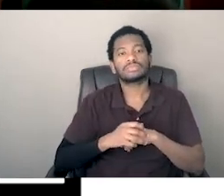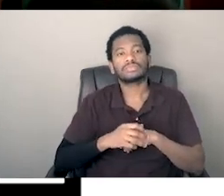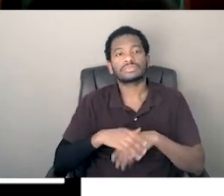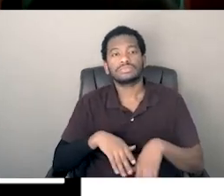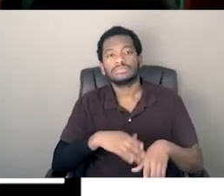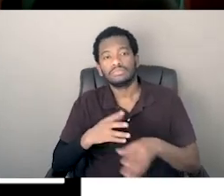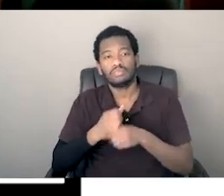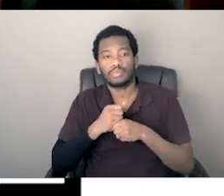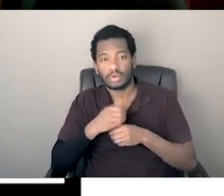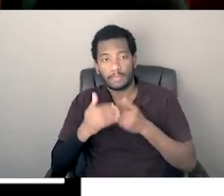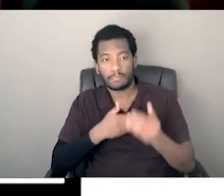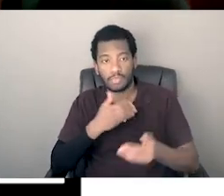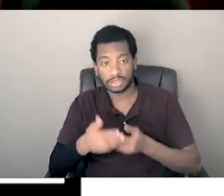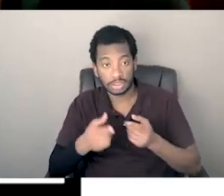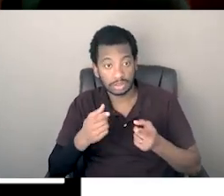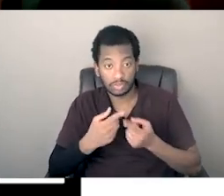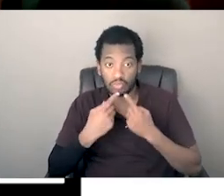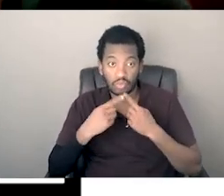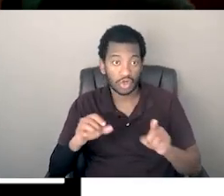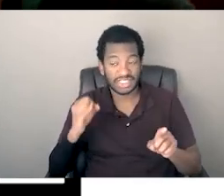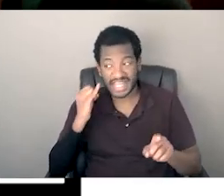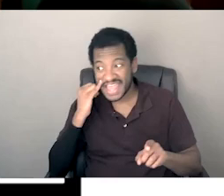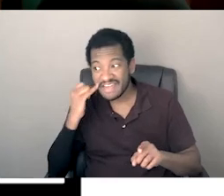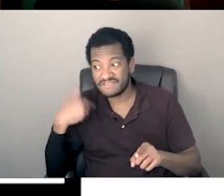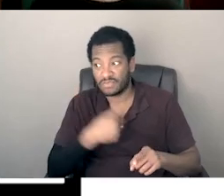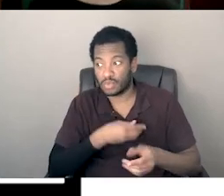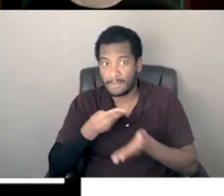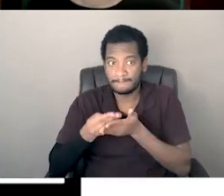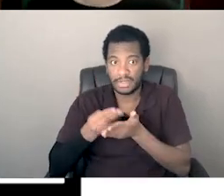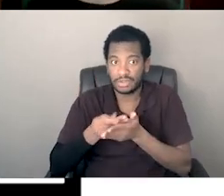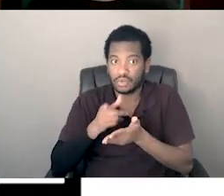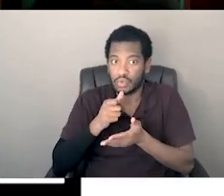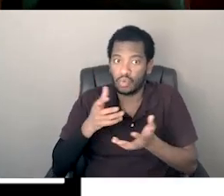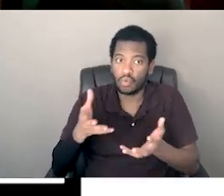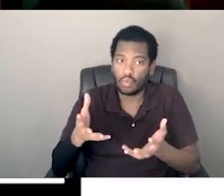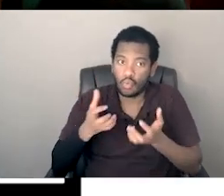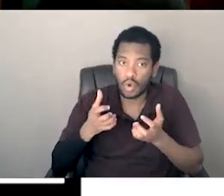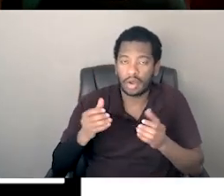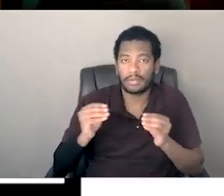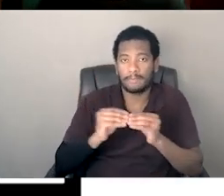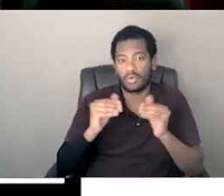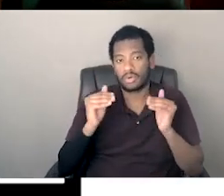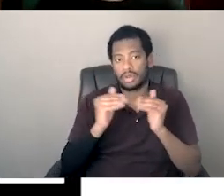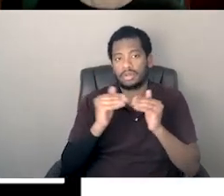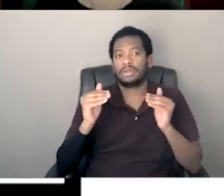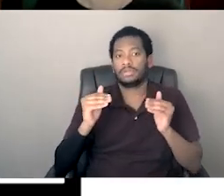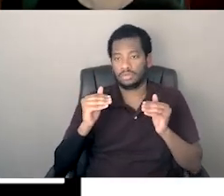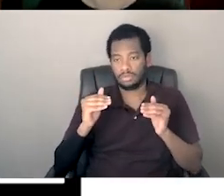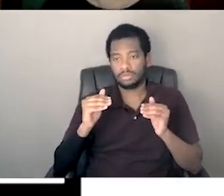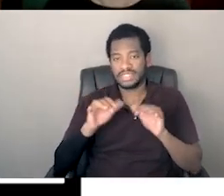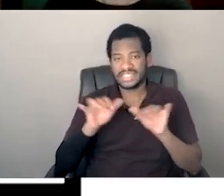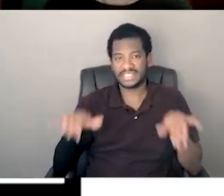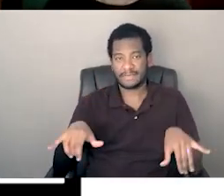if we're funding also bidders who want to move systems. And so suggesting